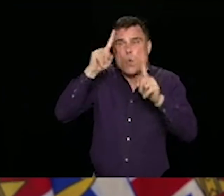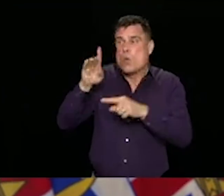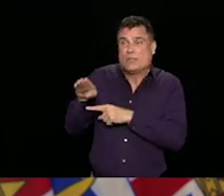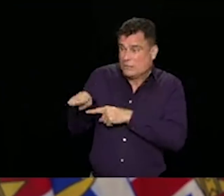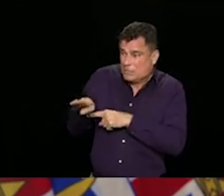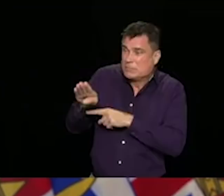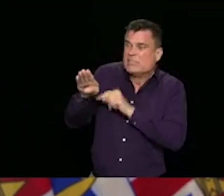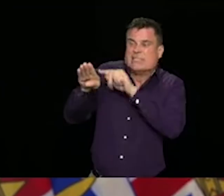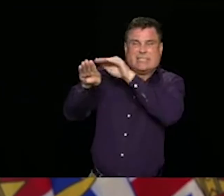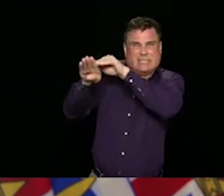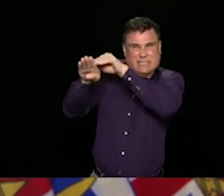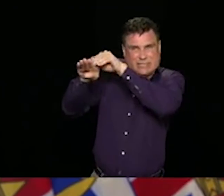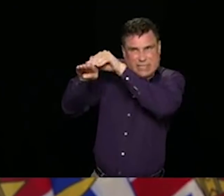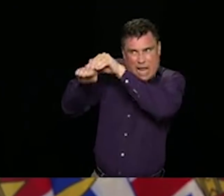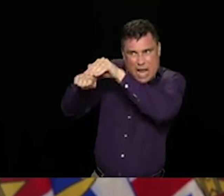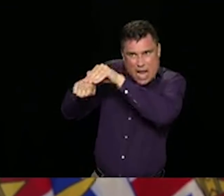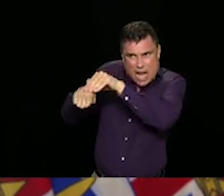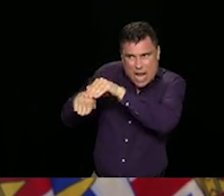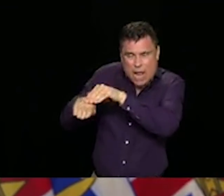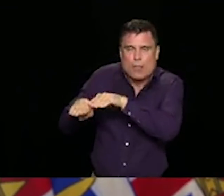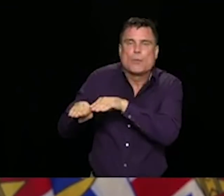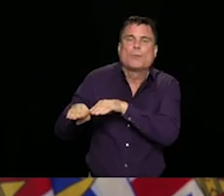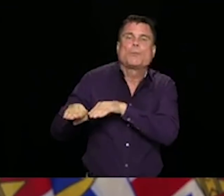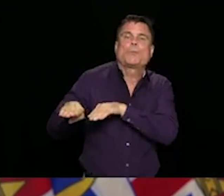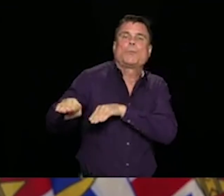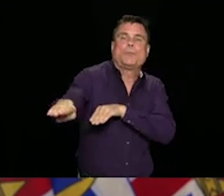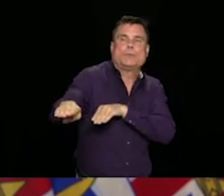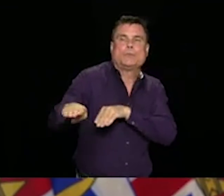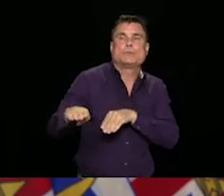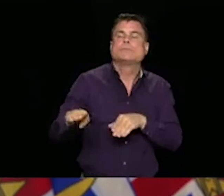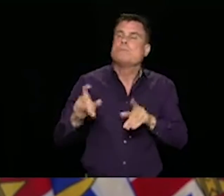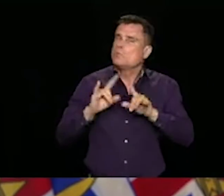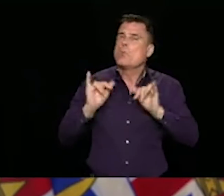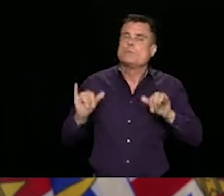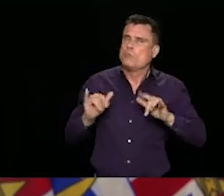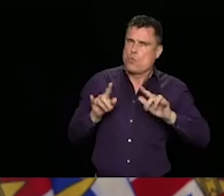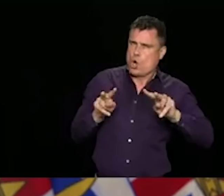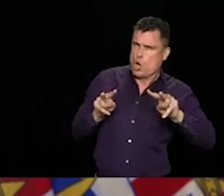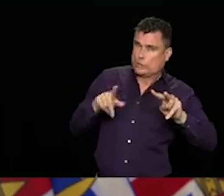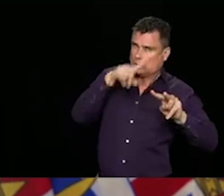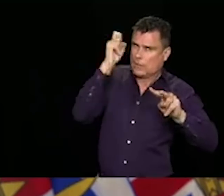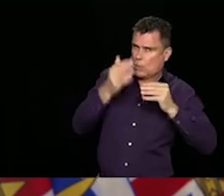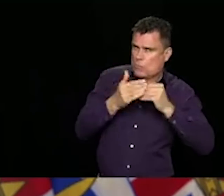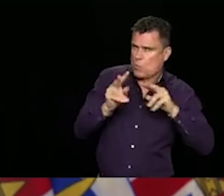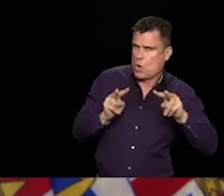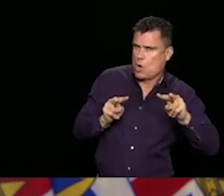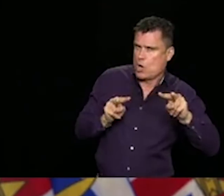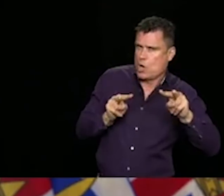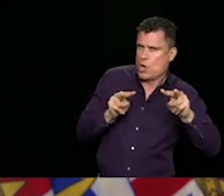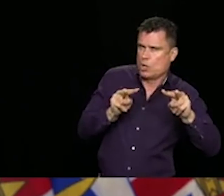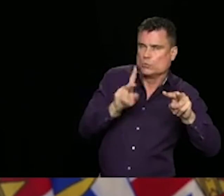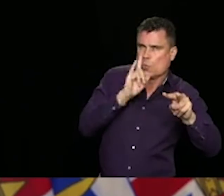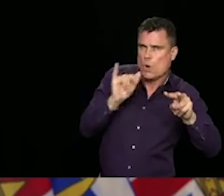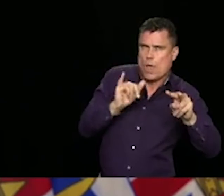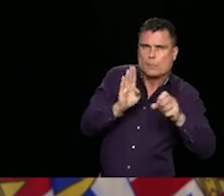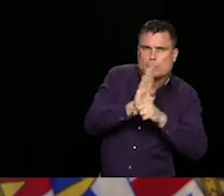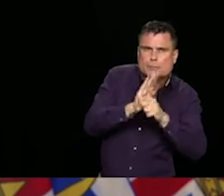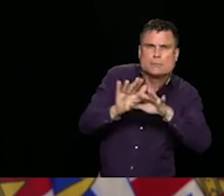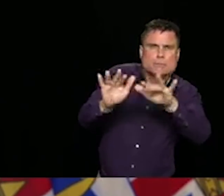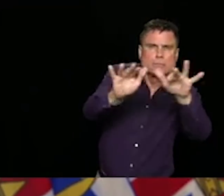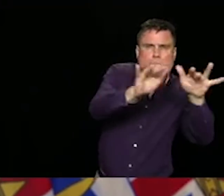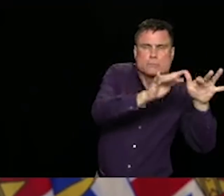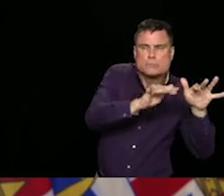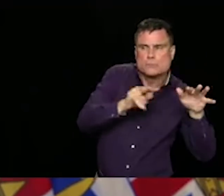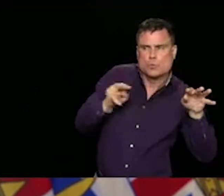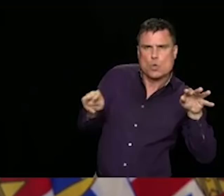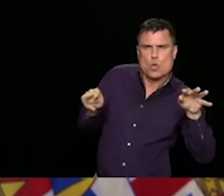ease more restrictions later this summer. And we will be watching especially closely over the coming week. As we know,